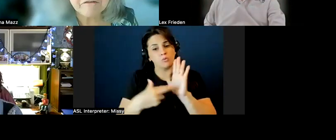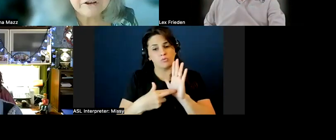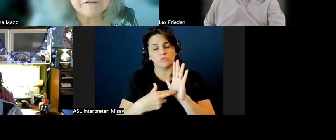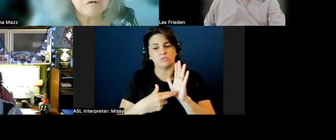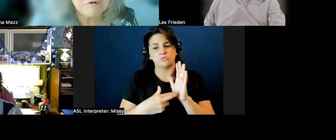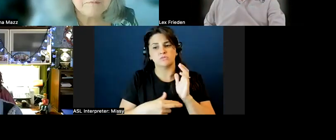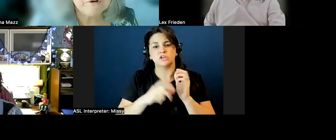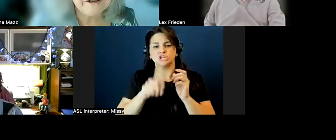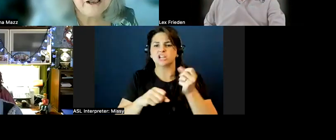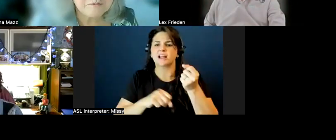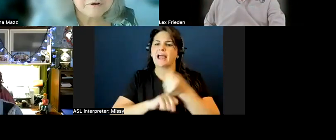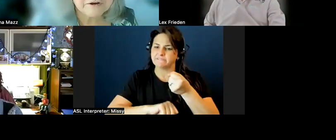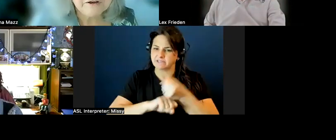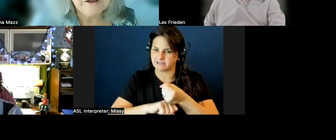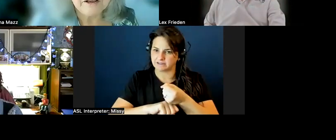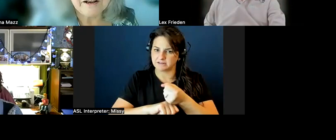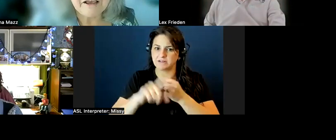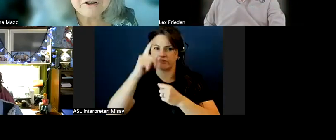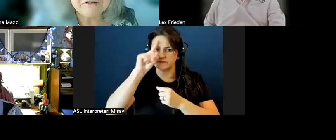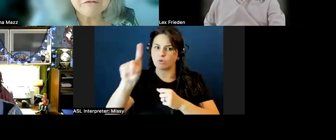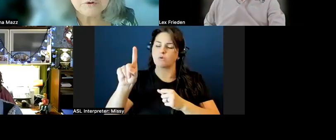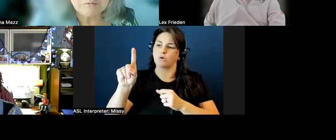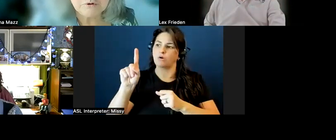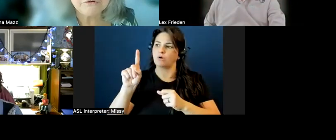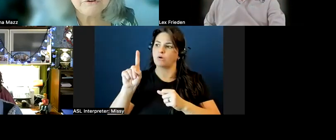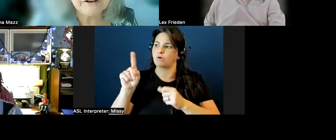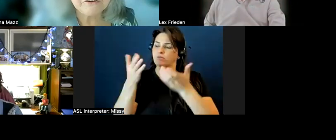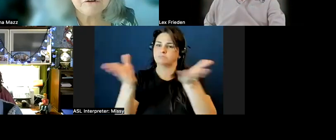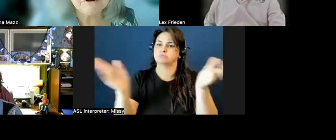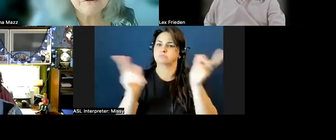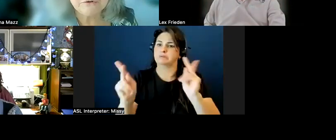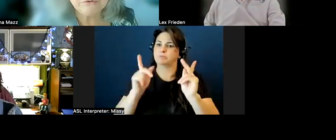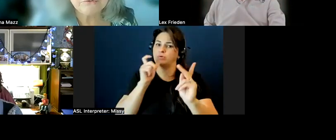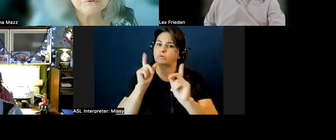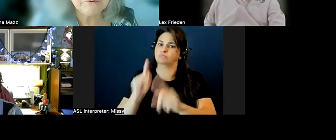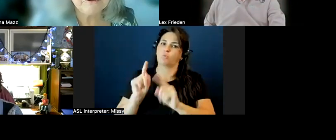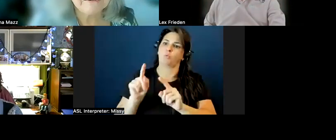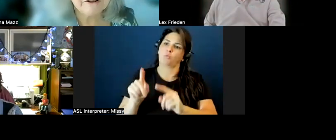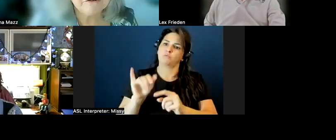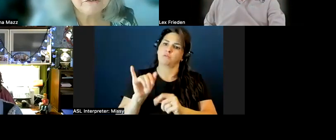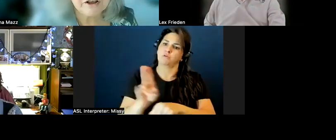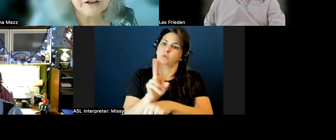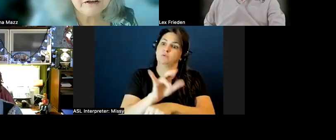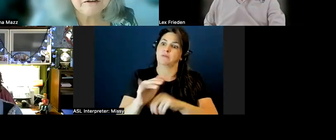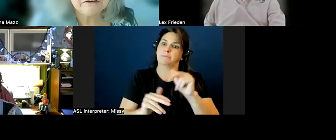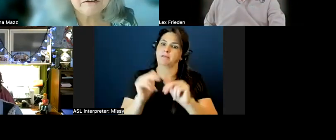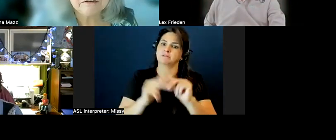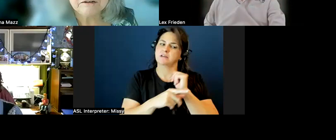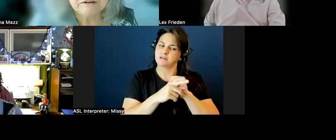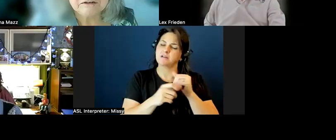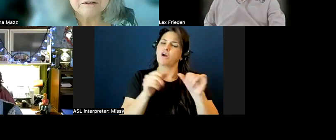of being an advocate for the building occupant, an advocate for the person that is going to use the building they're